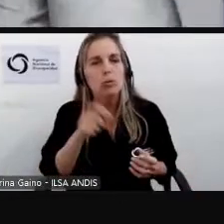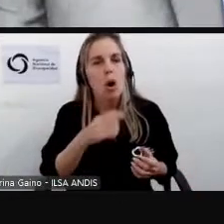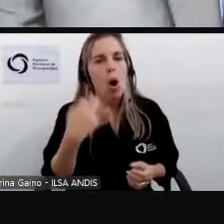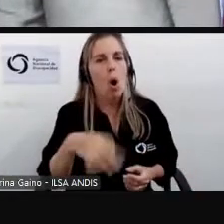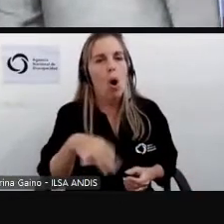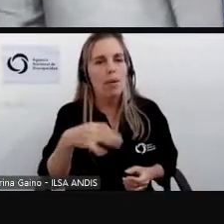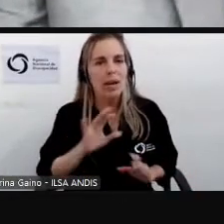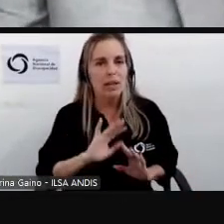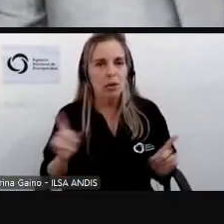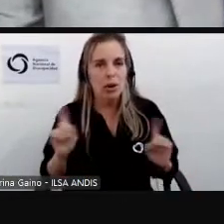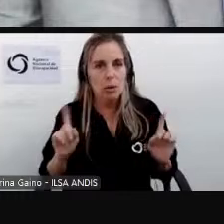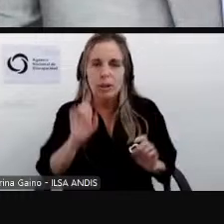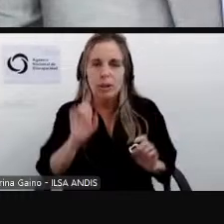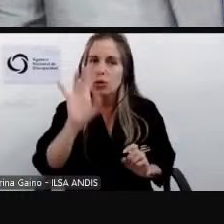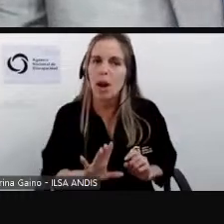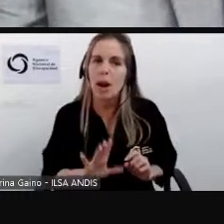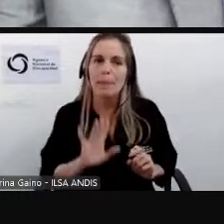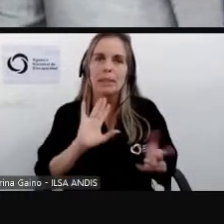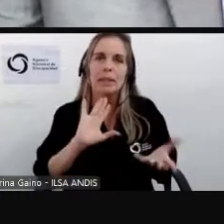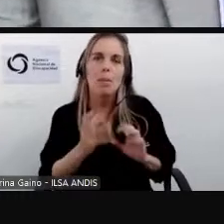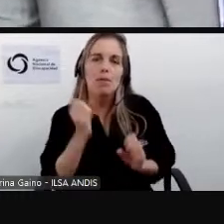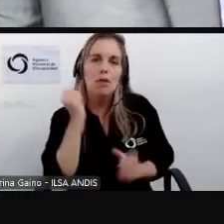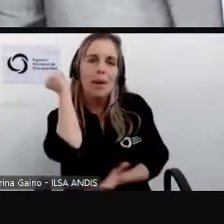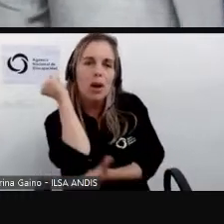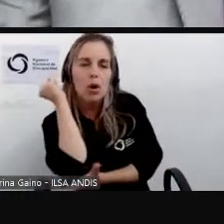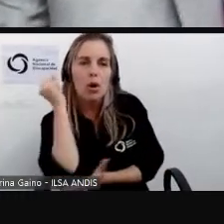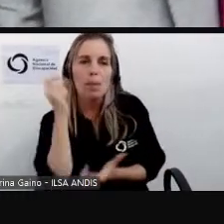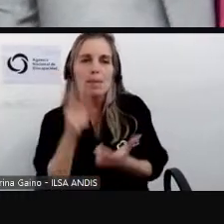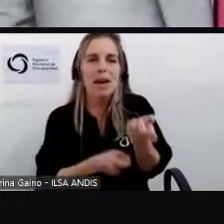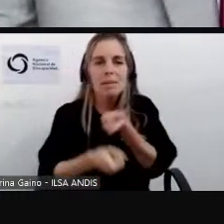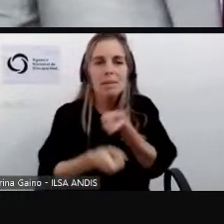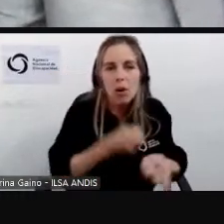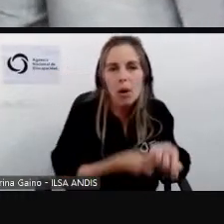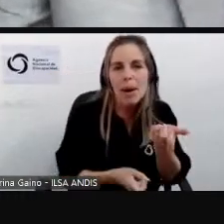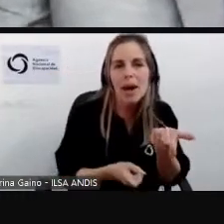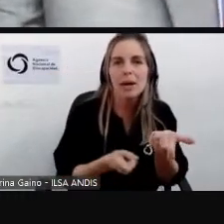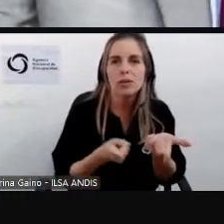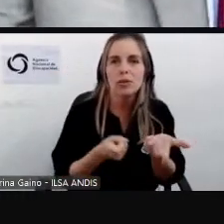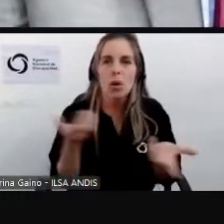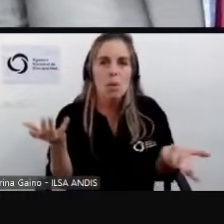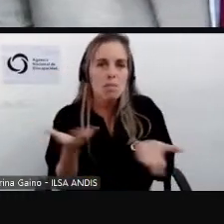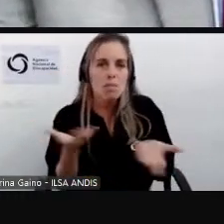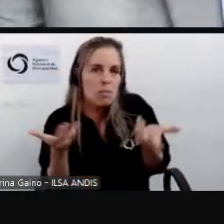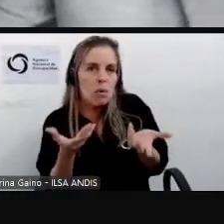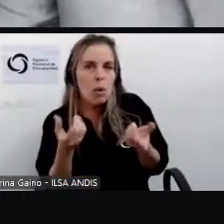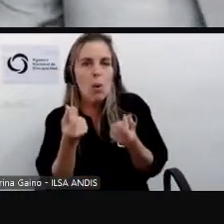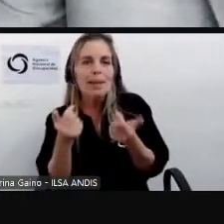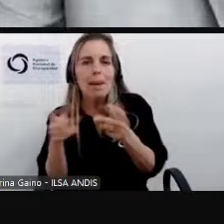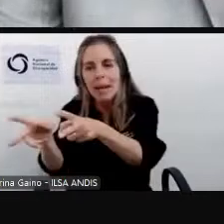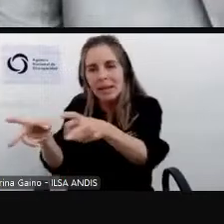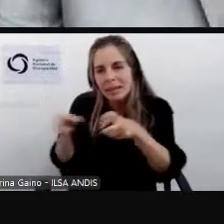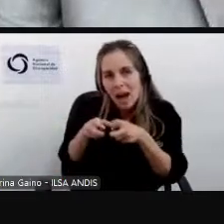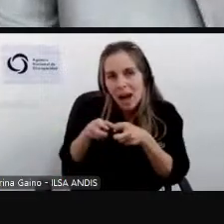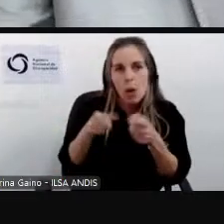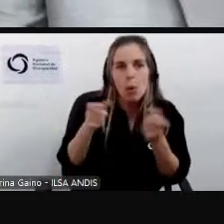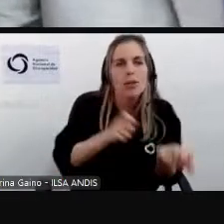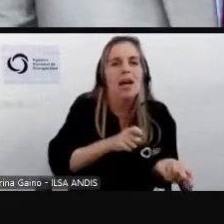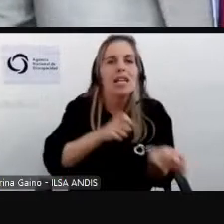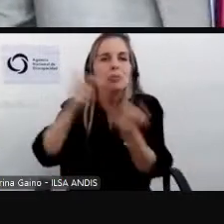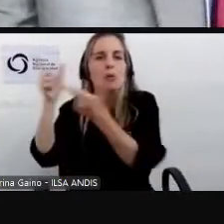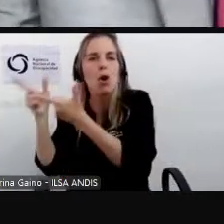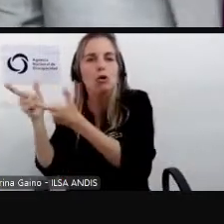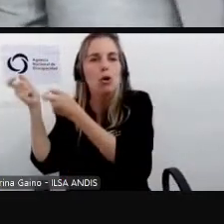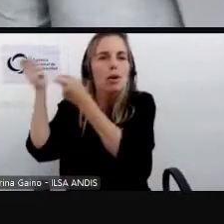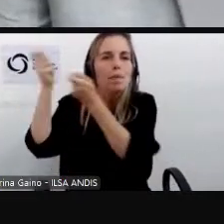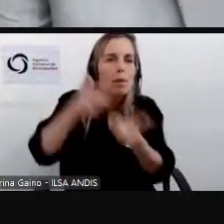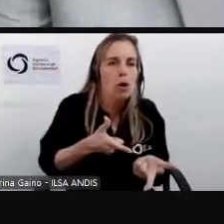obligations need to go beyond fulfilling macroeconomic or economic indicators as to the number of jobs created,